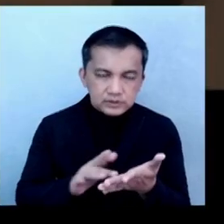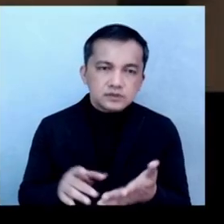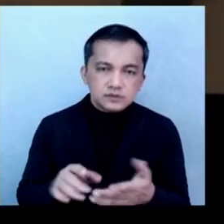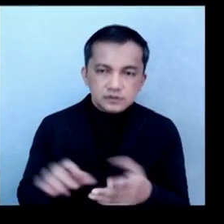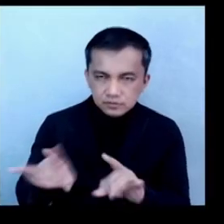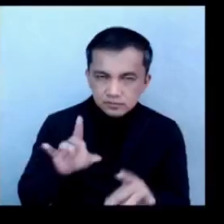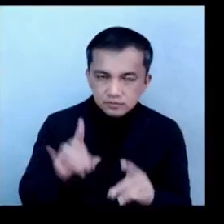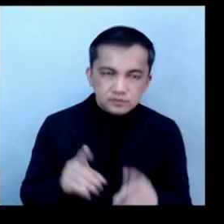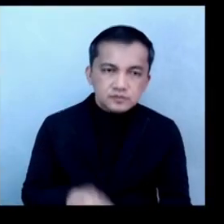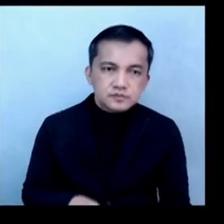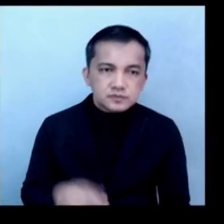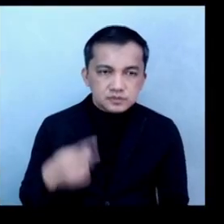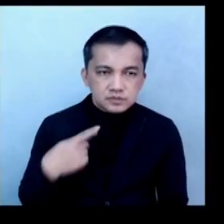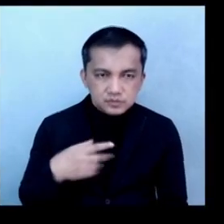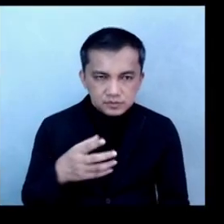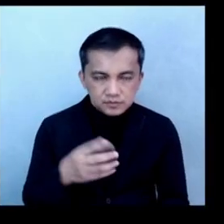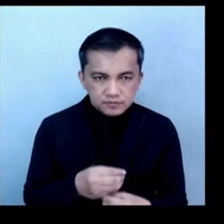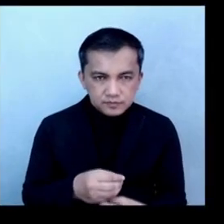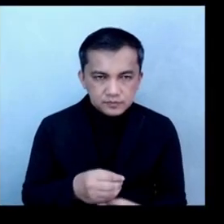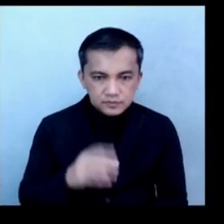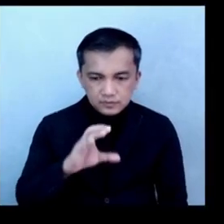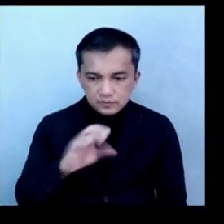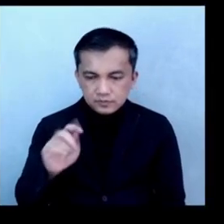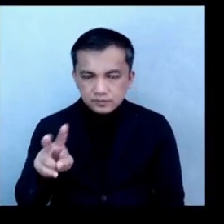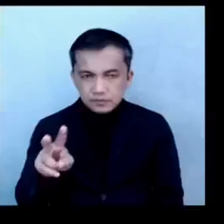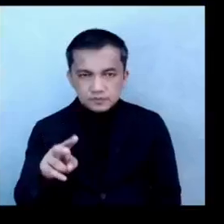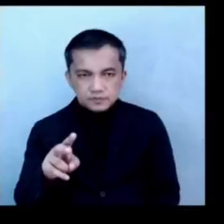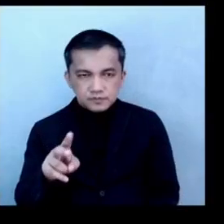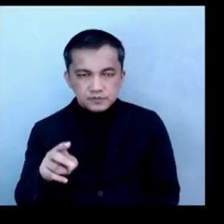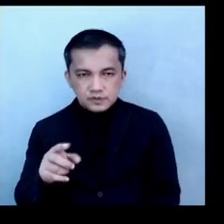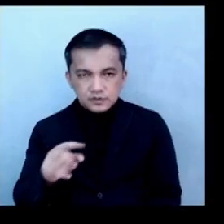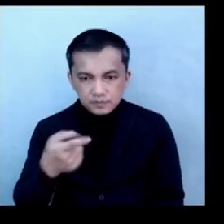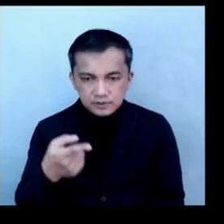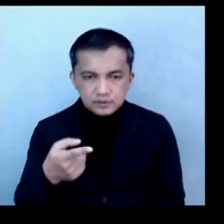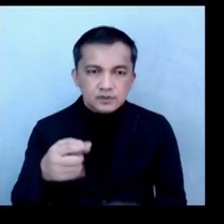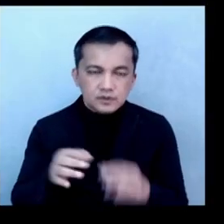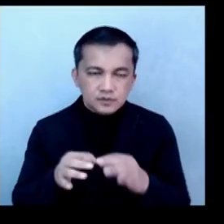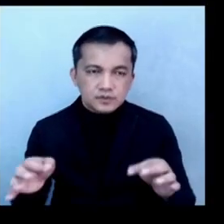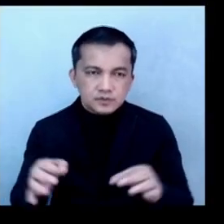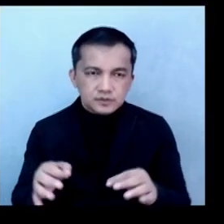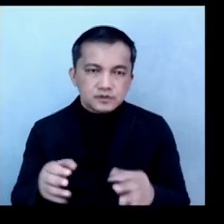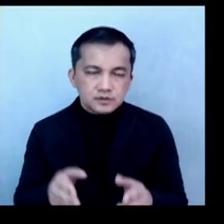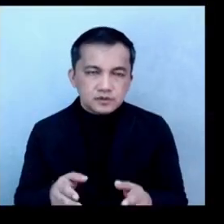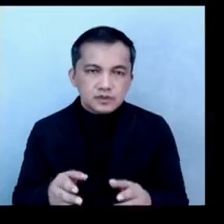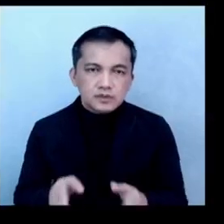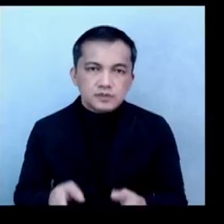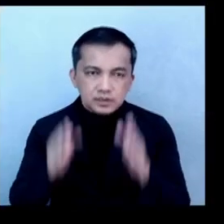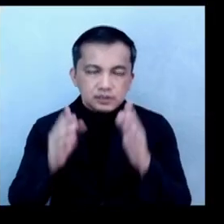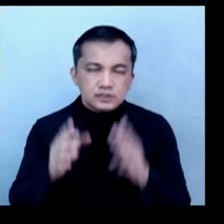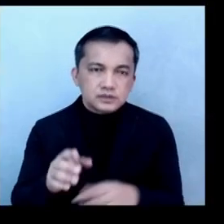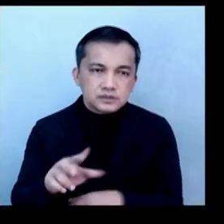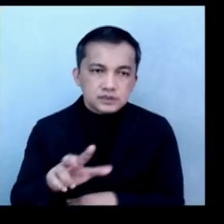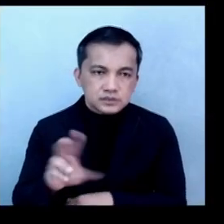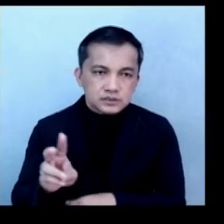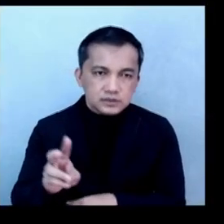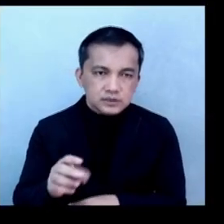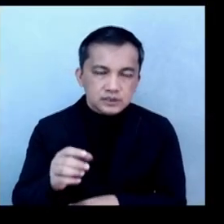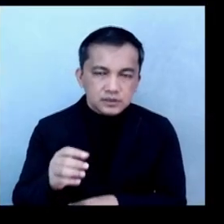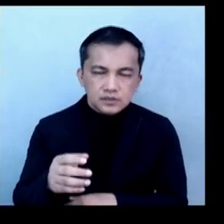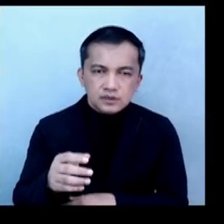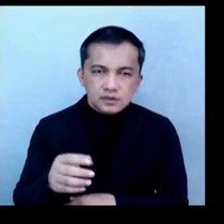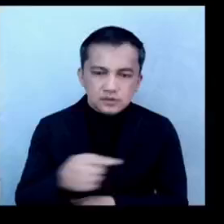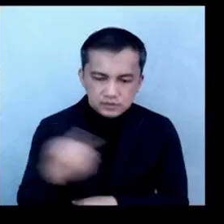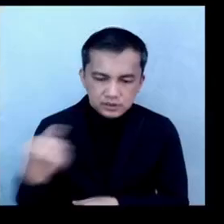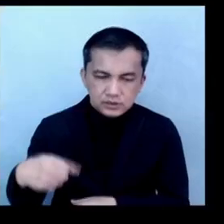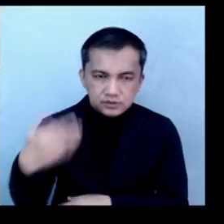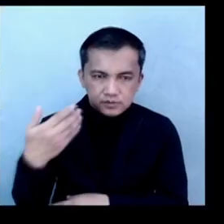Additionally, three live CCTVs were found on the first floor of Building 36. A Chinese flag was also found